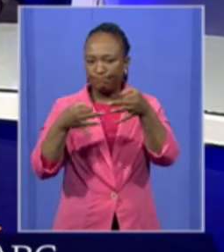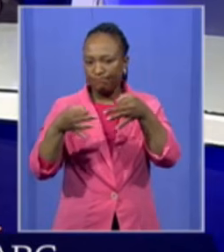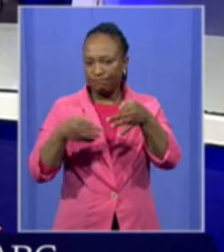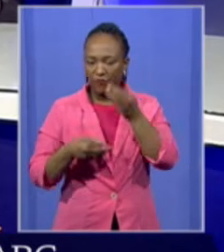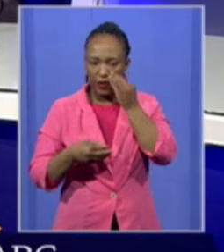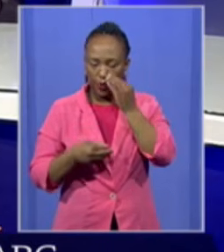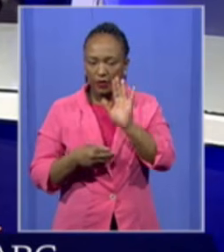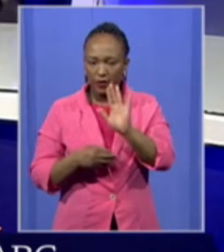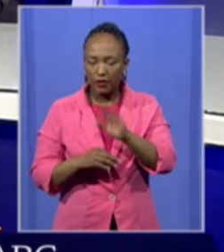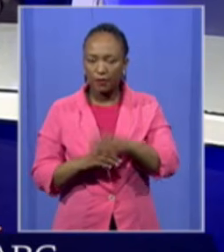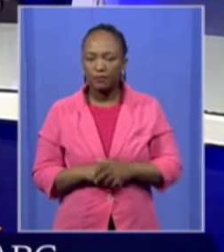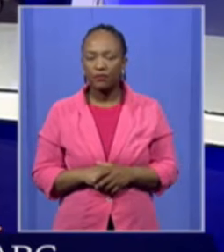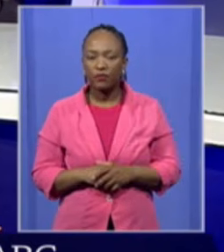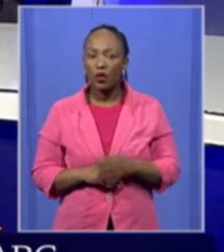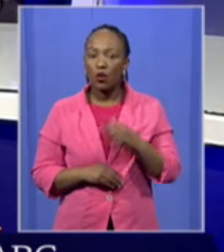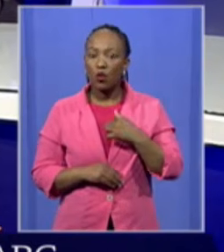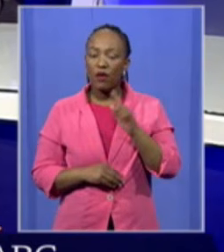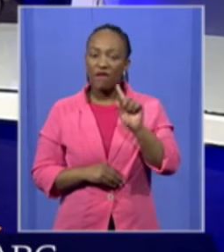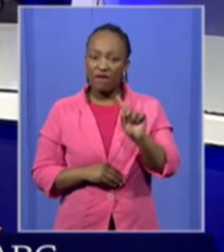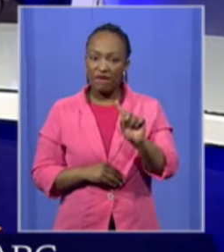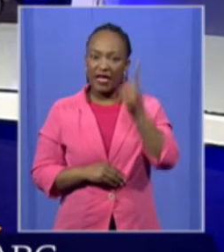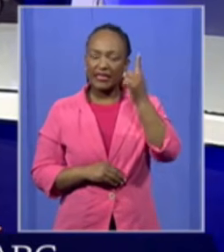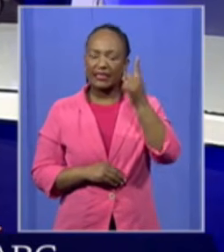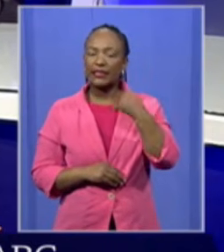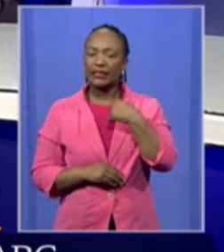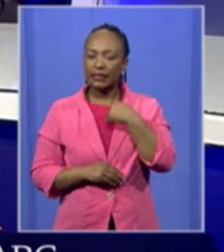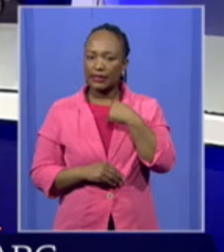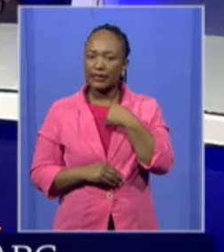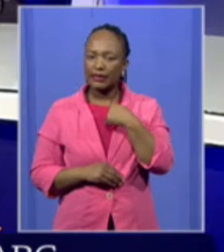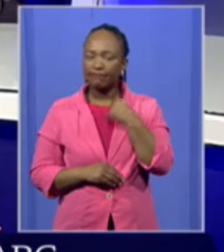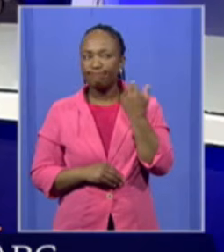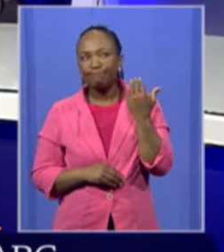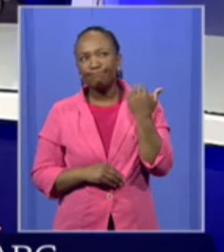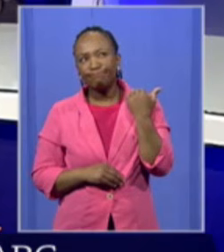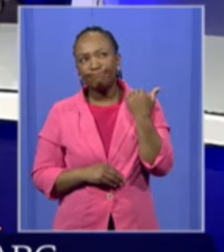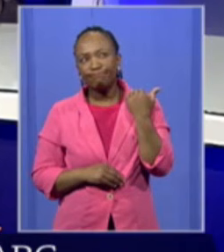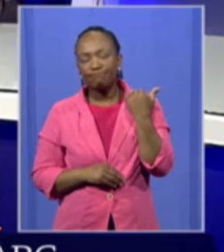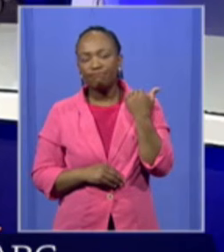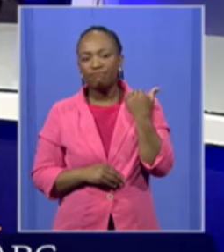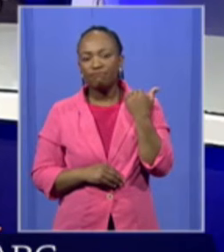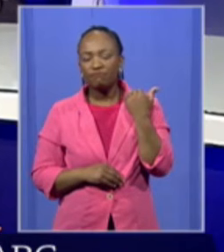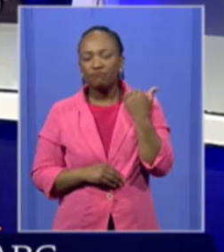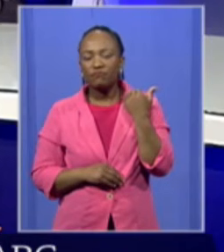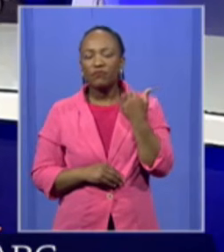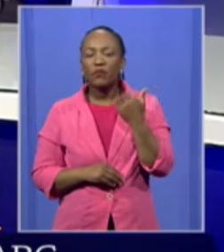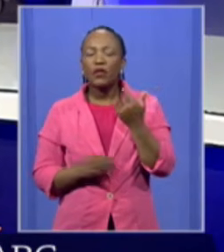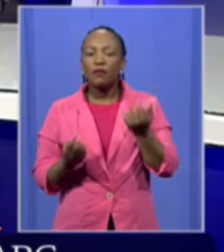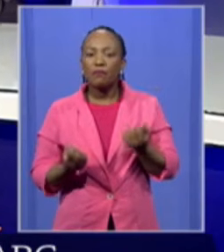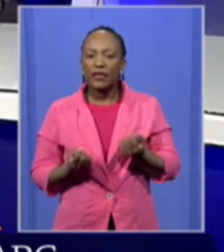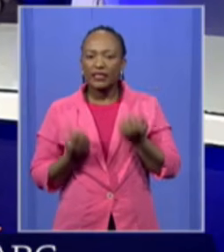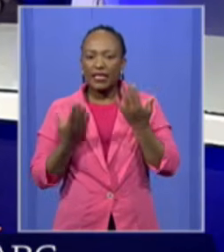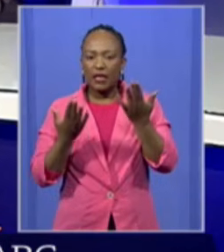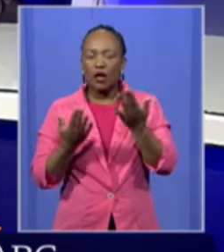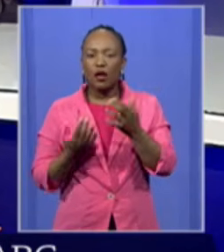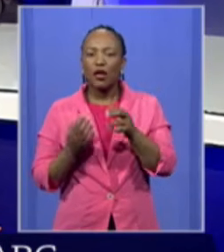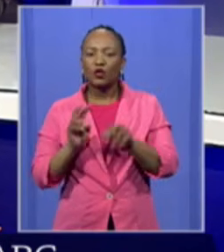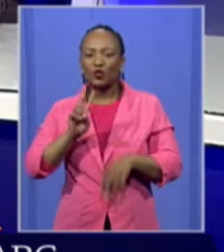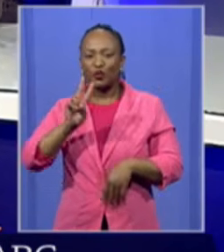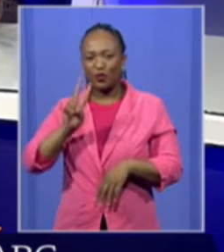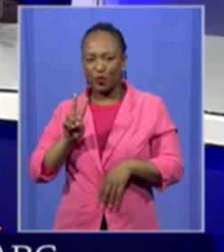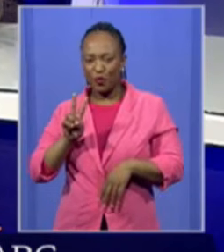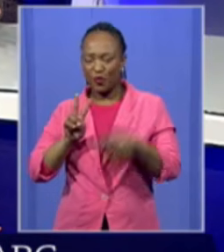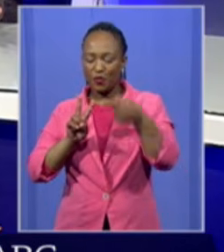Jwale ke rona ba pele he ba ile ba qala ntho no thwe ke bahasi ba babedi kana go ile ngwe ditabeng pele